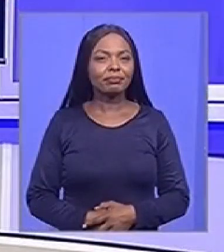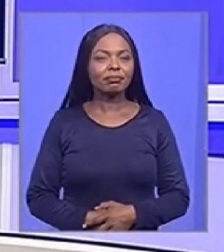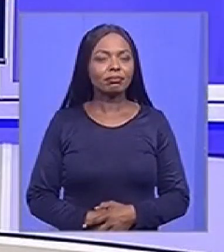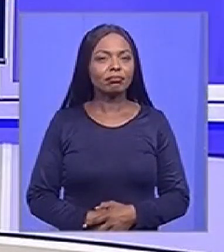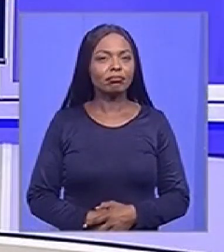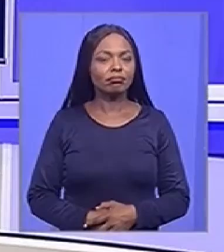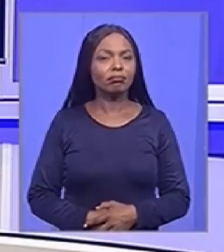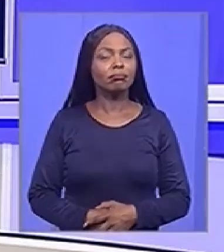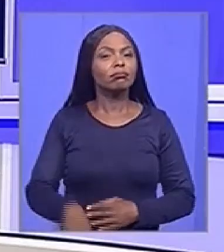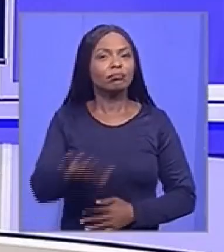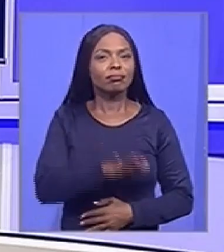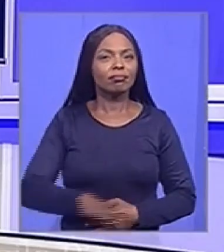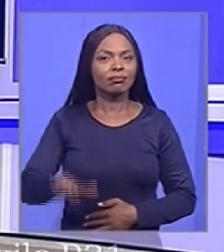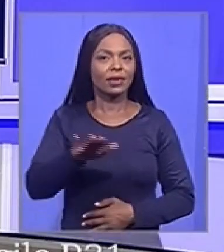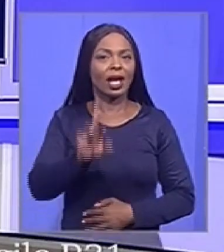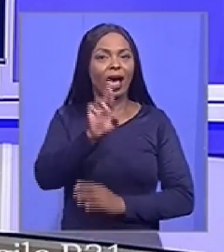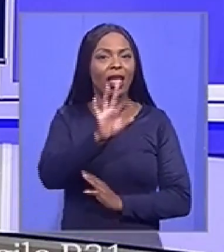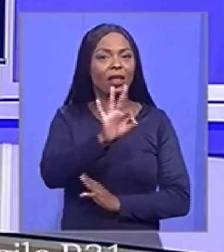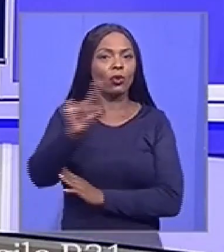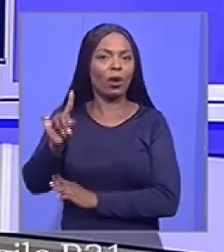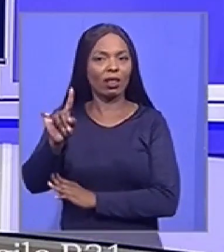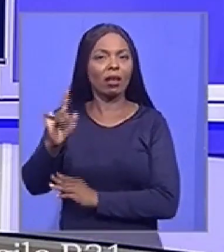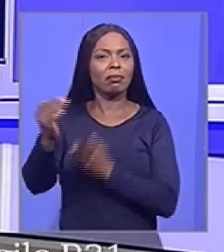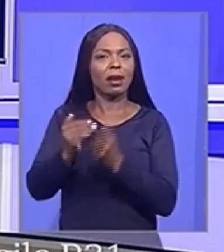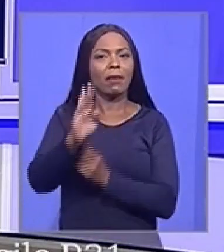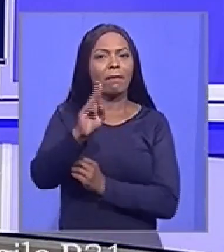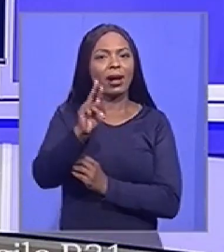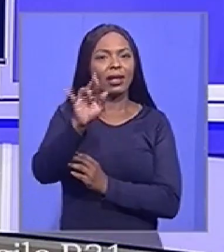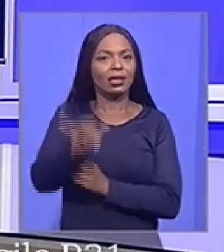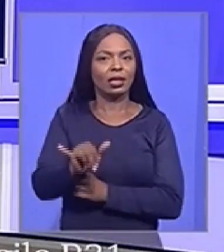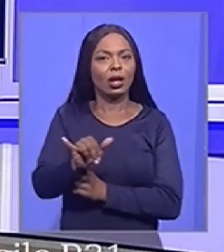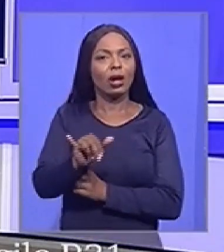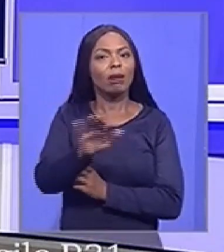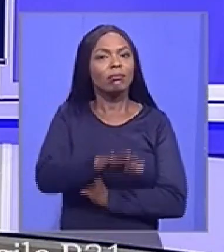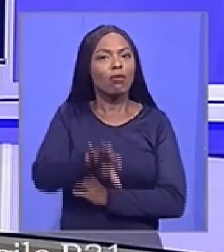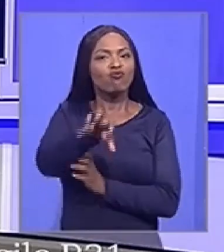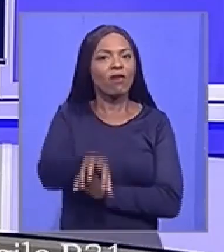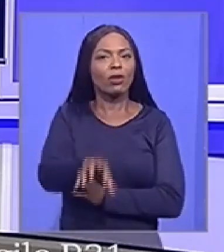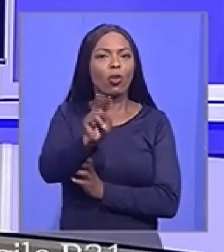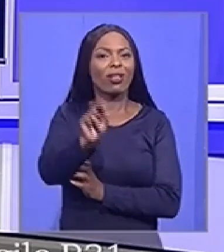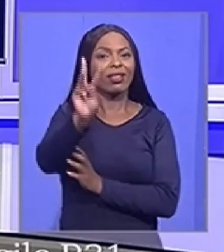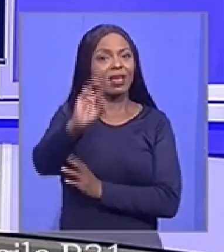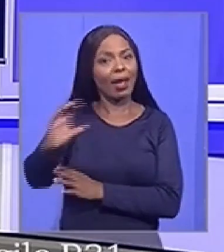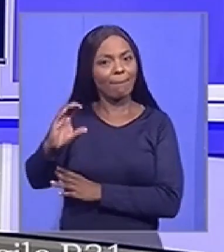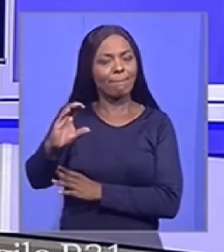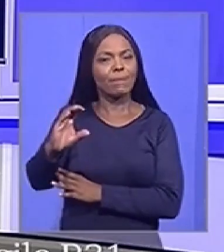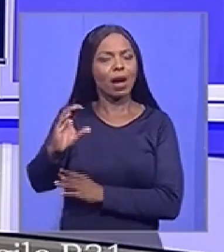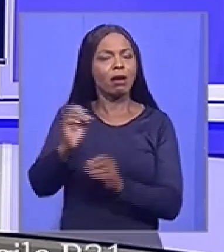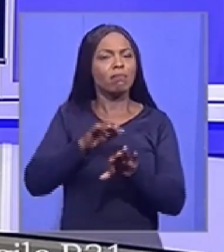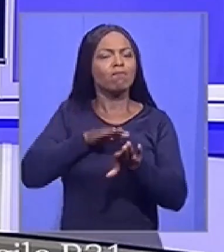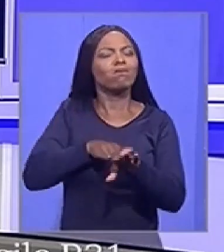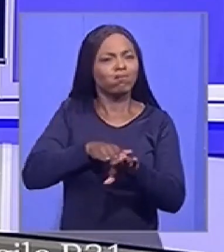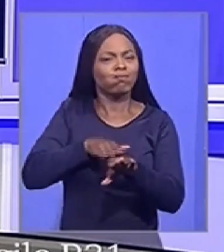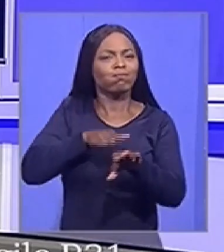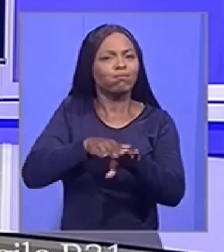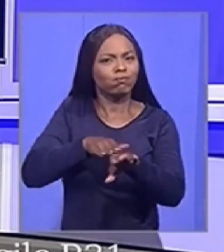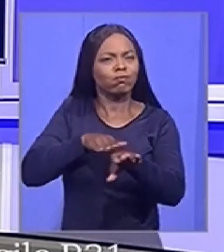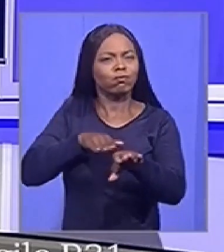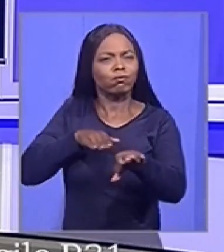Parakano kwa tseleng ya R31 gaufi le Buckley West kwa Northern Cape tlhotse metsi jaaka baagi ba ba shagetseng ba